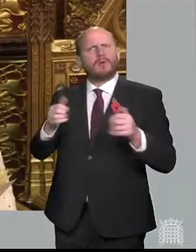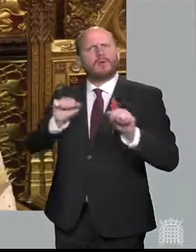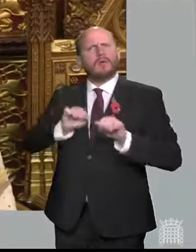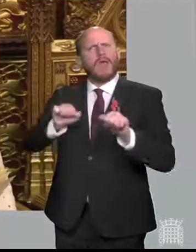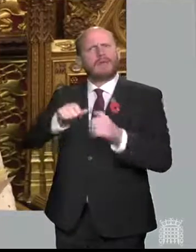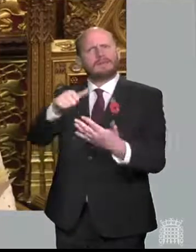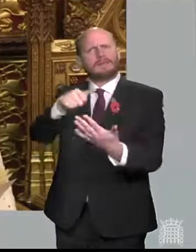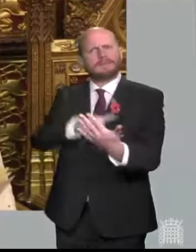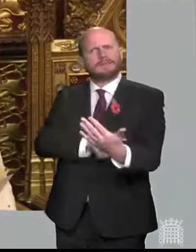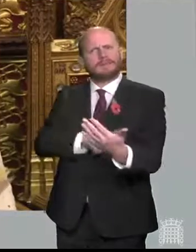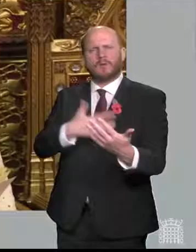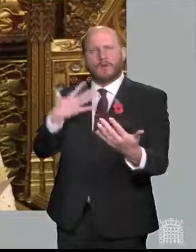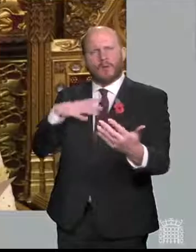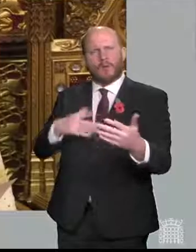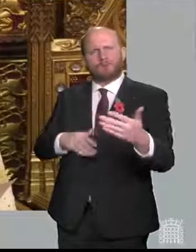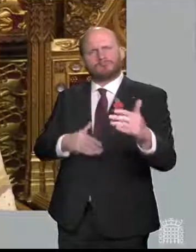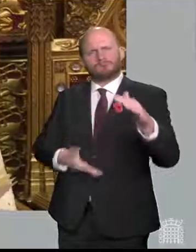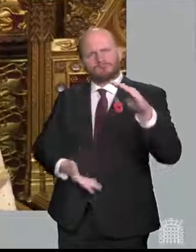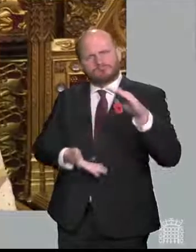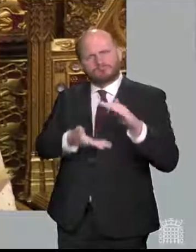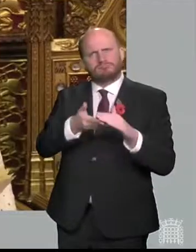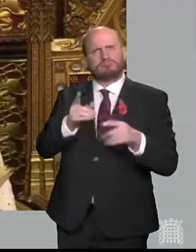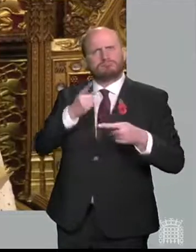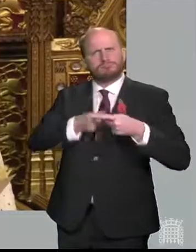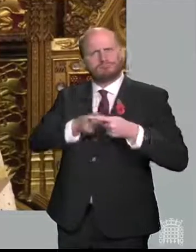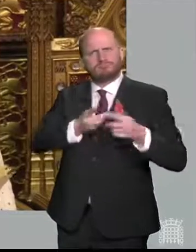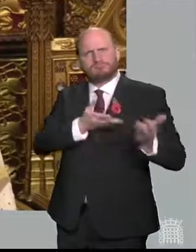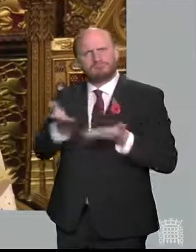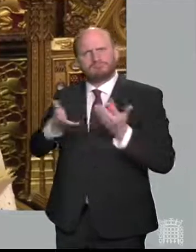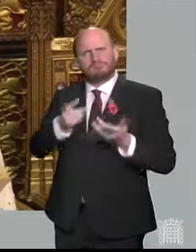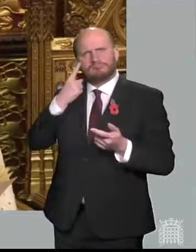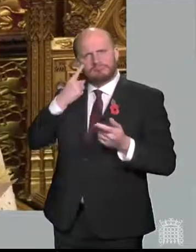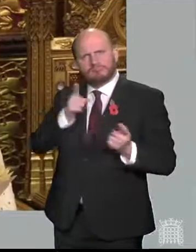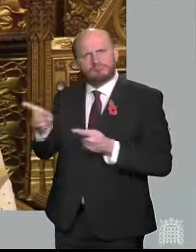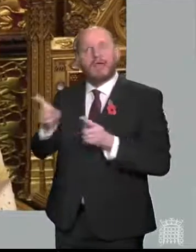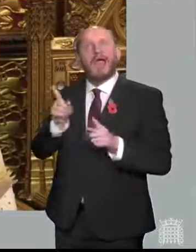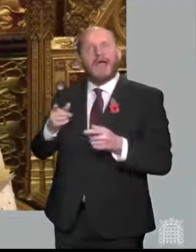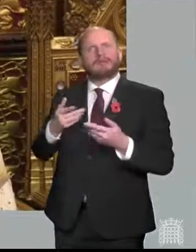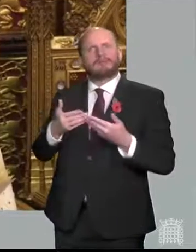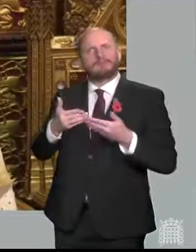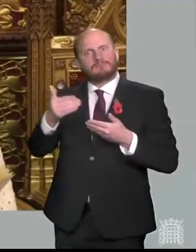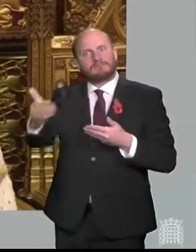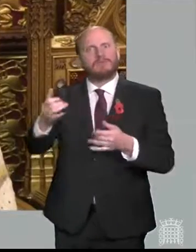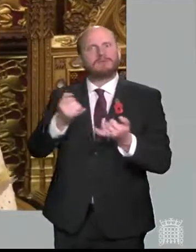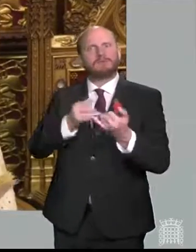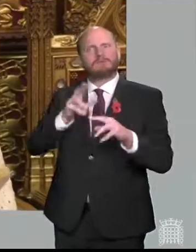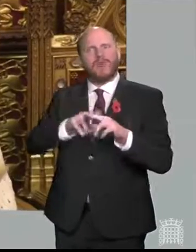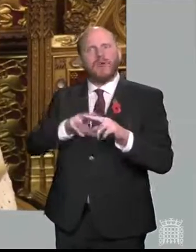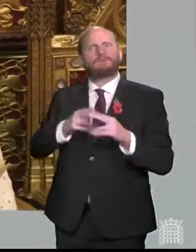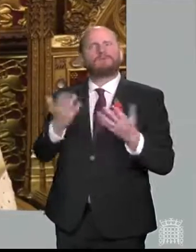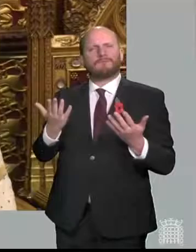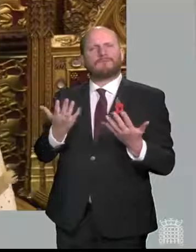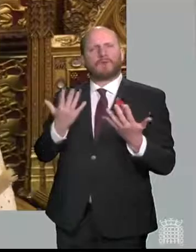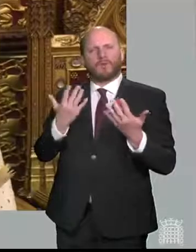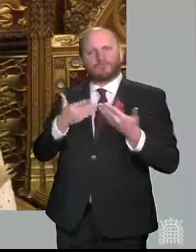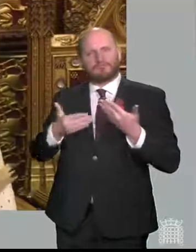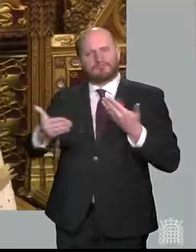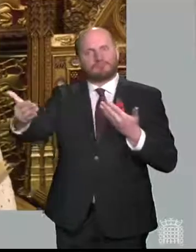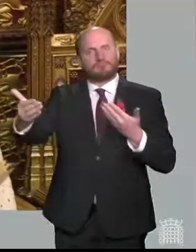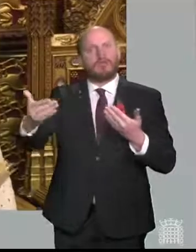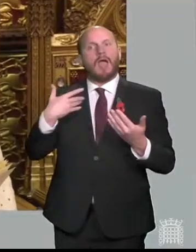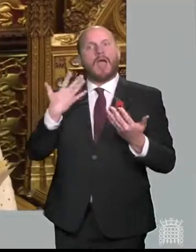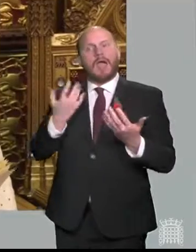the long-term workforce of the National Health Service. This will include delivering on the NHS Workforce